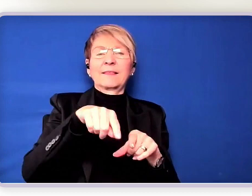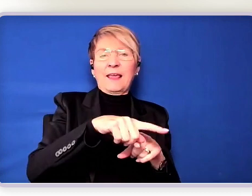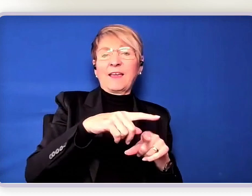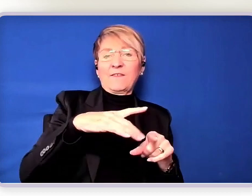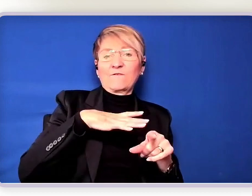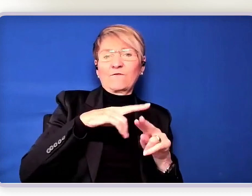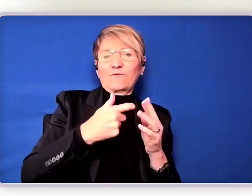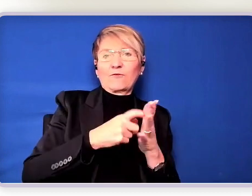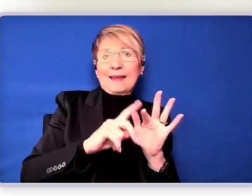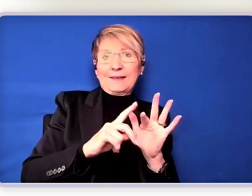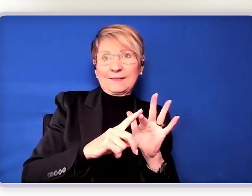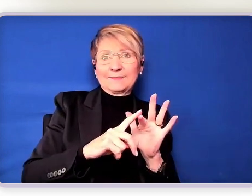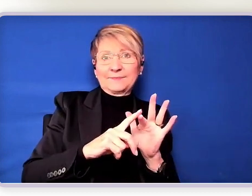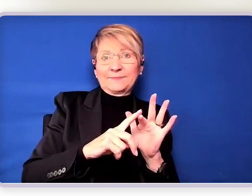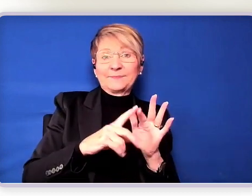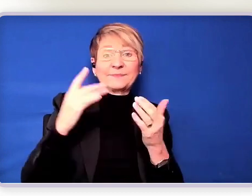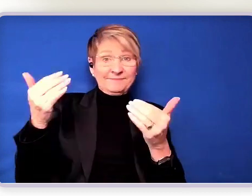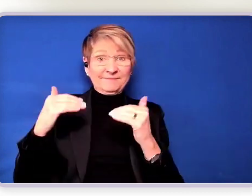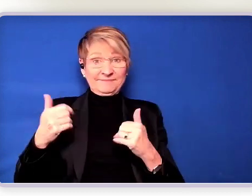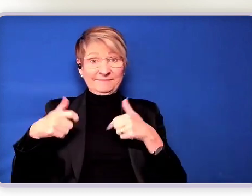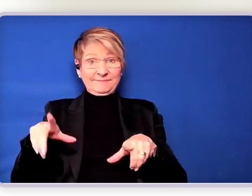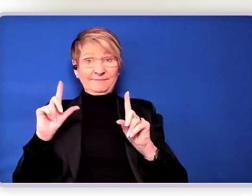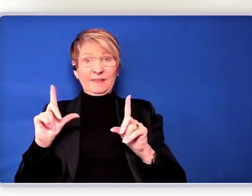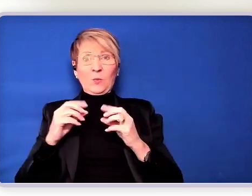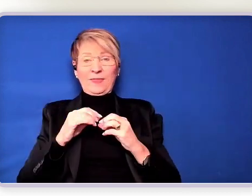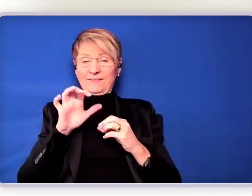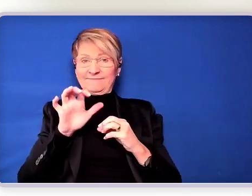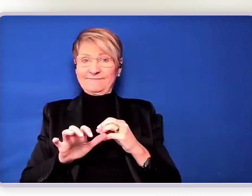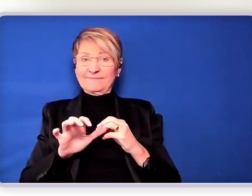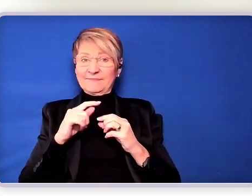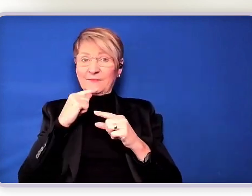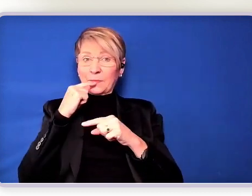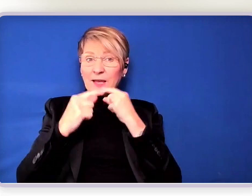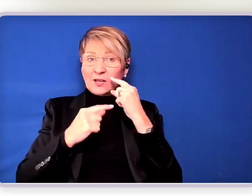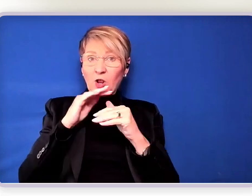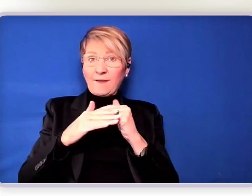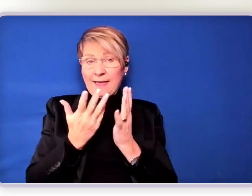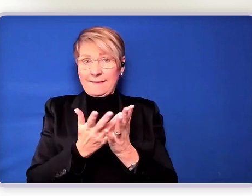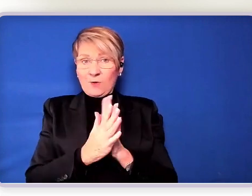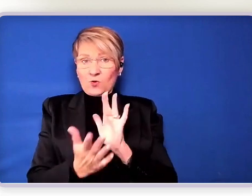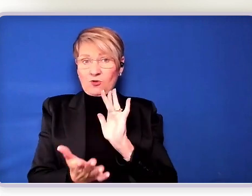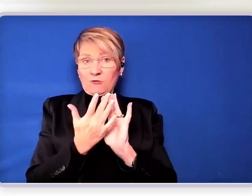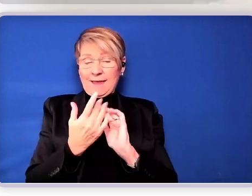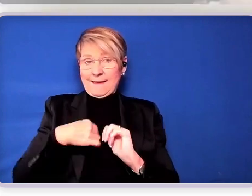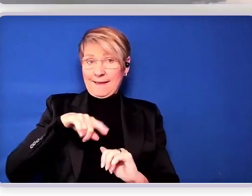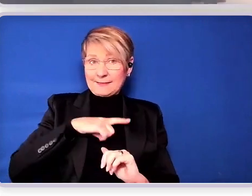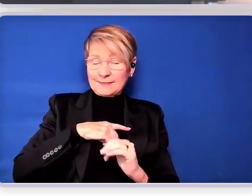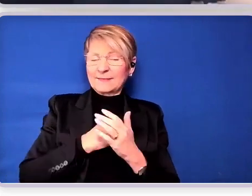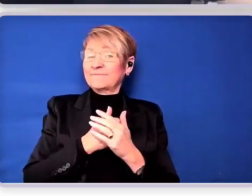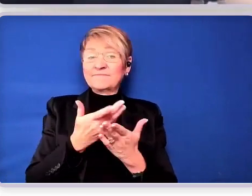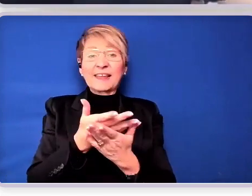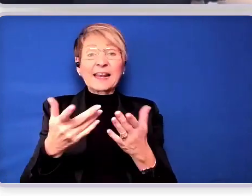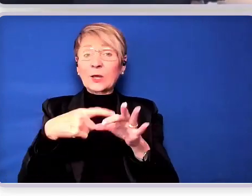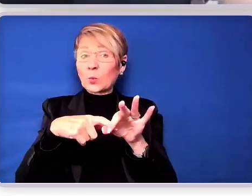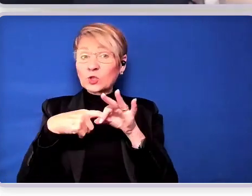So that's us. So now I suppose it's any questions you like, happy to answer them if I